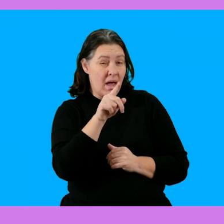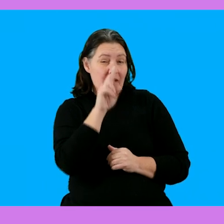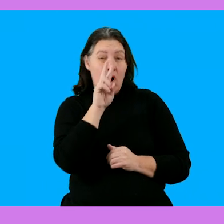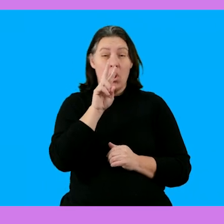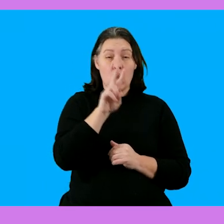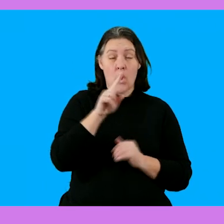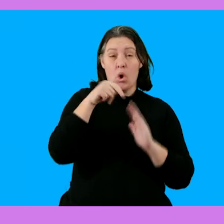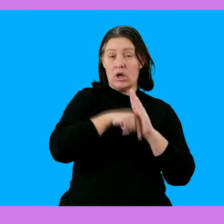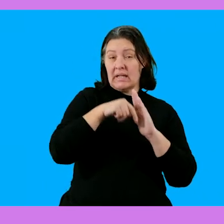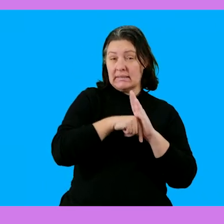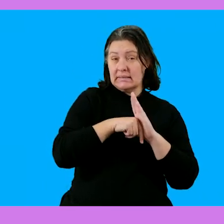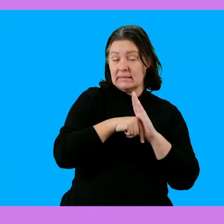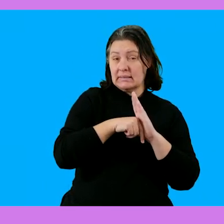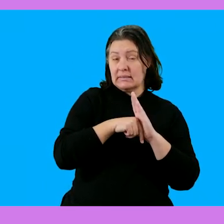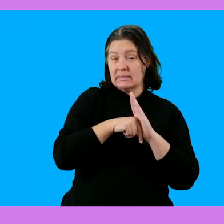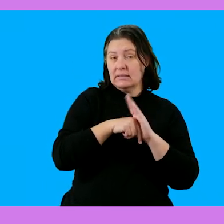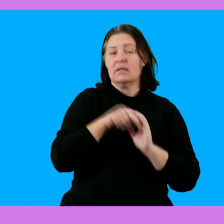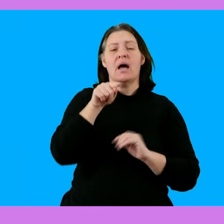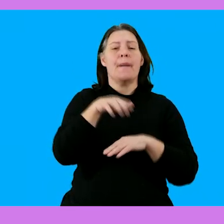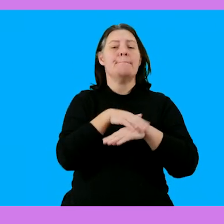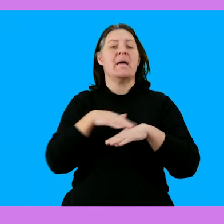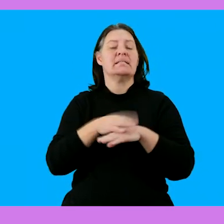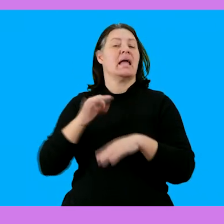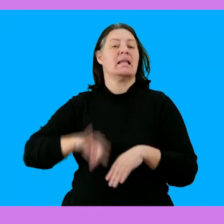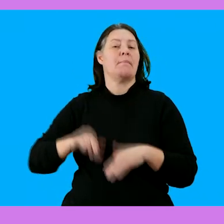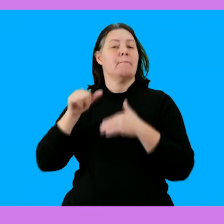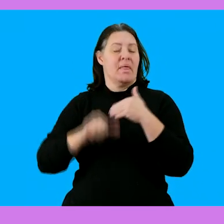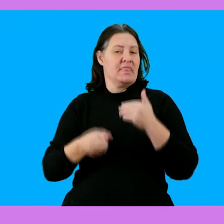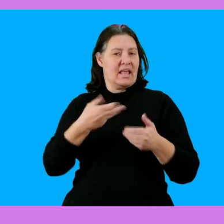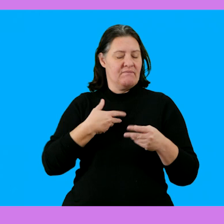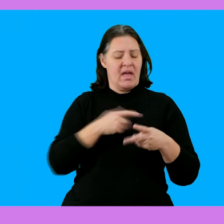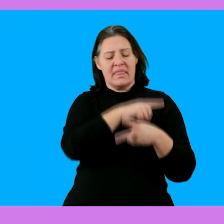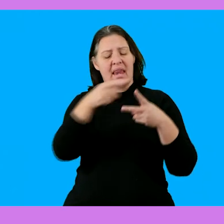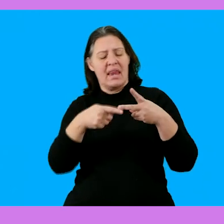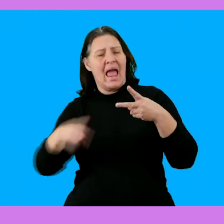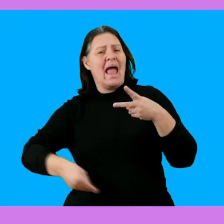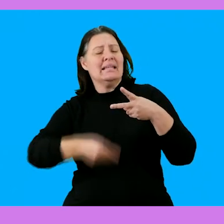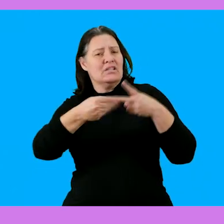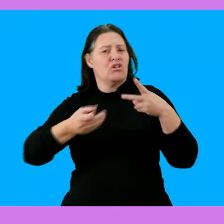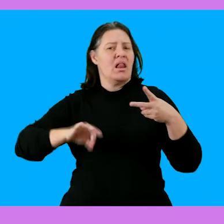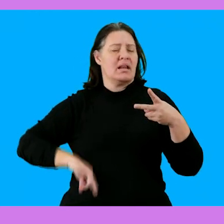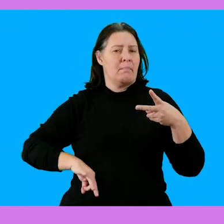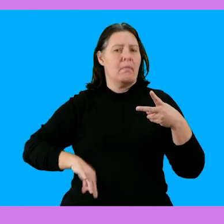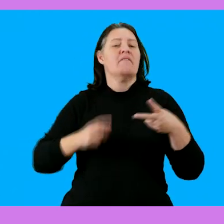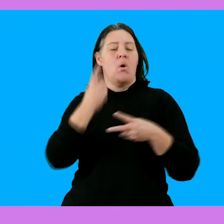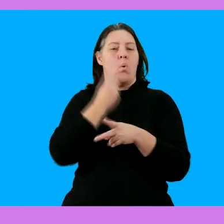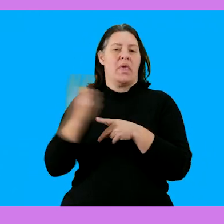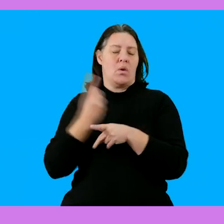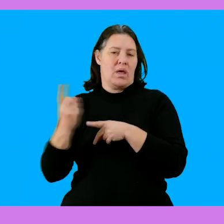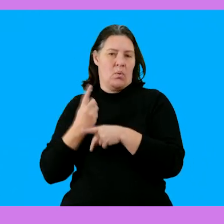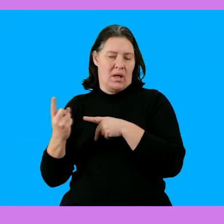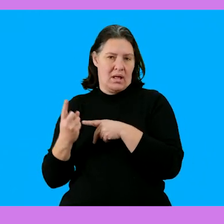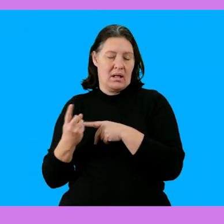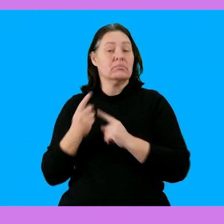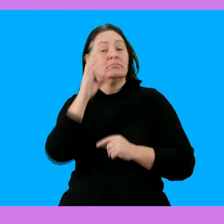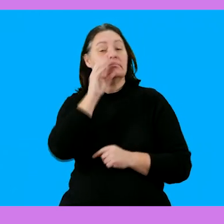remember now, if you look at the context here, the basic income was given per month and then additional income was given as